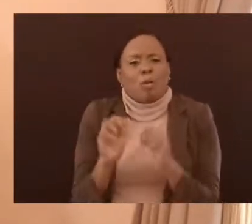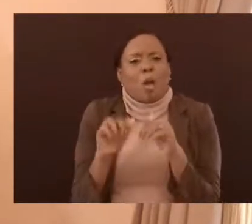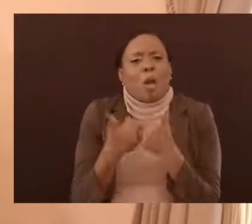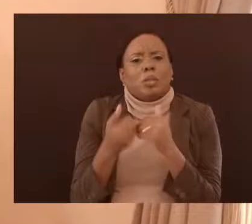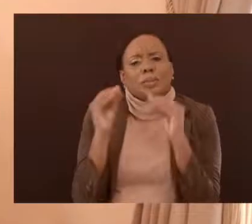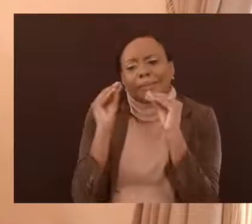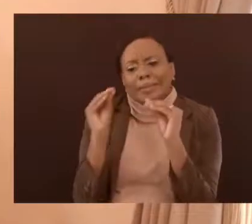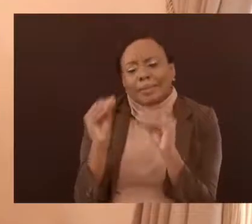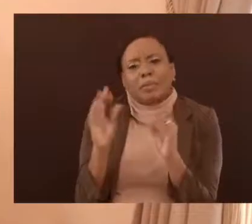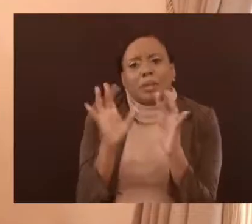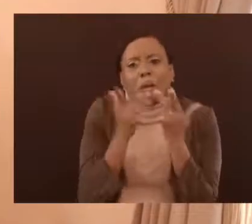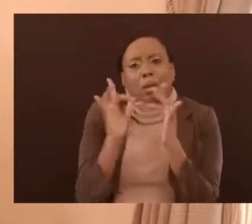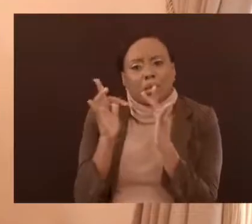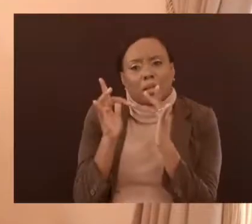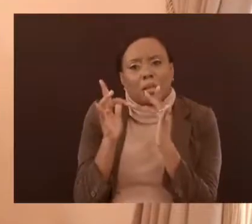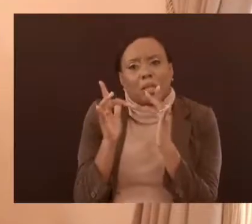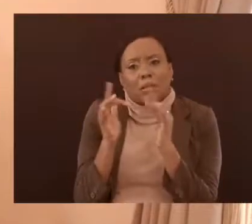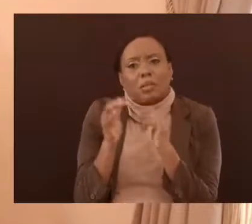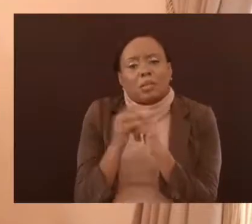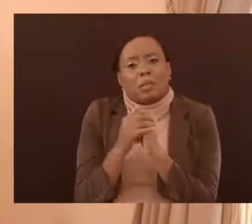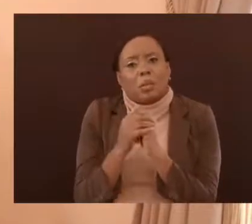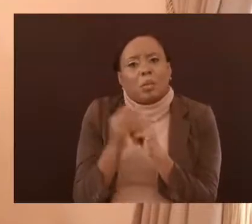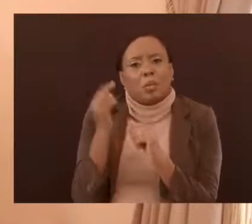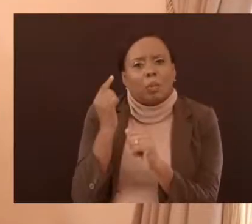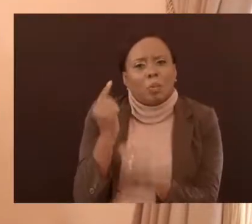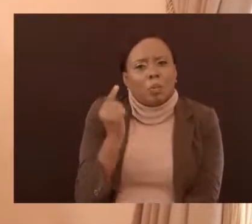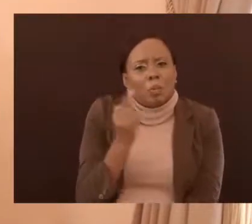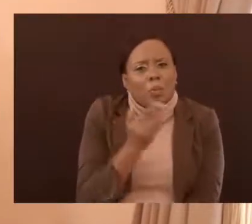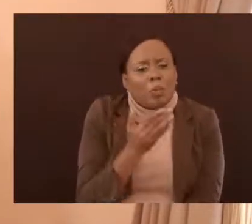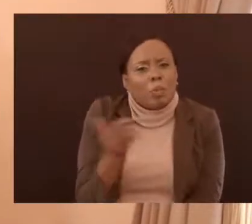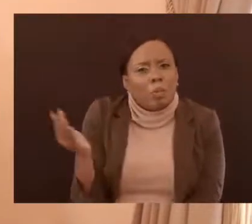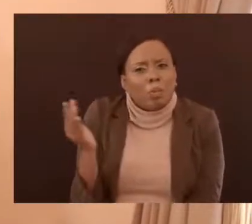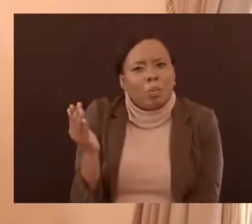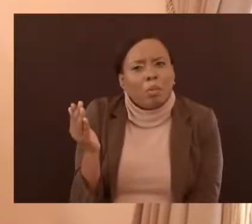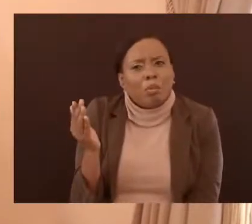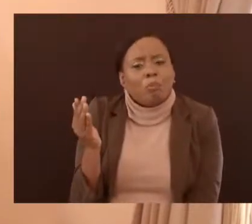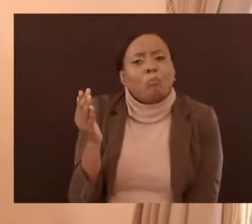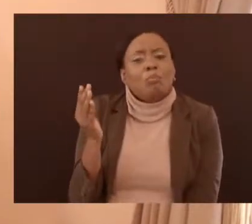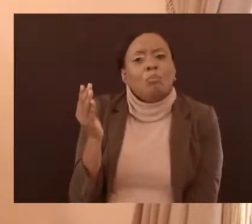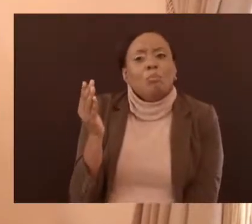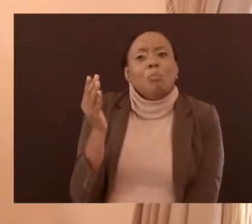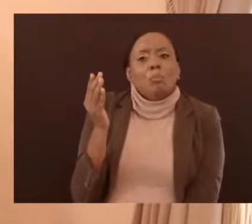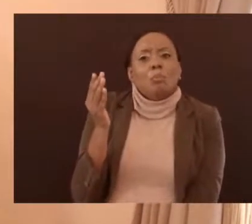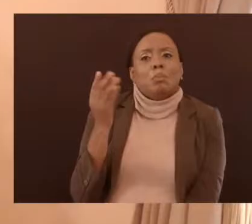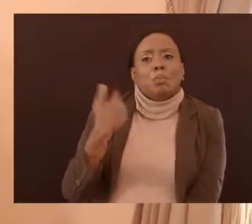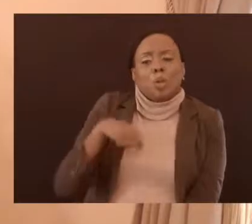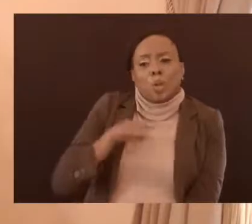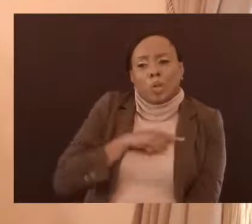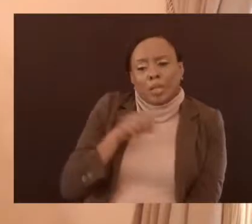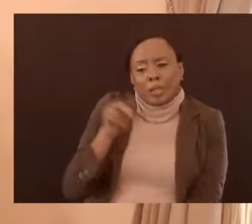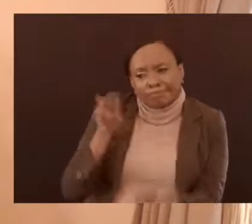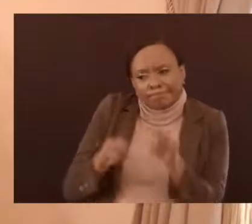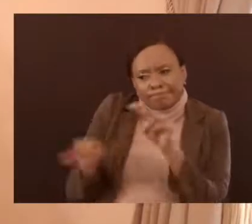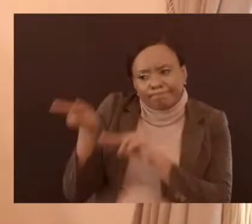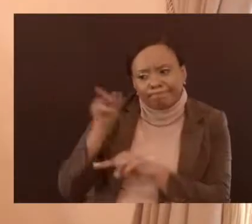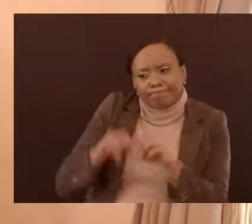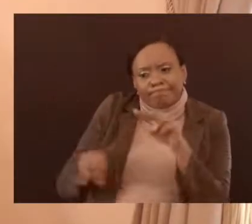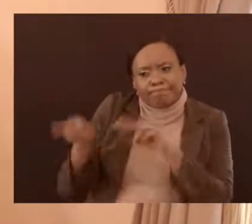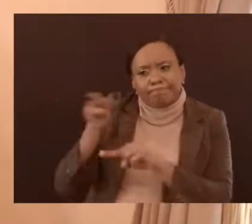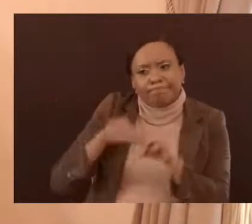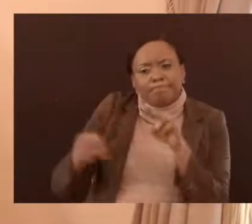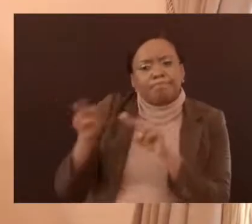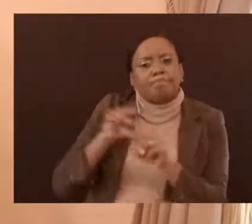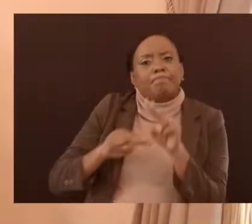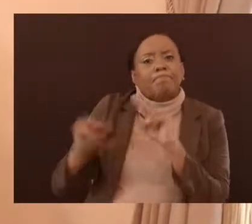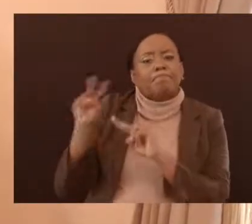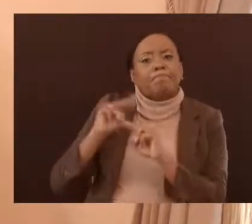the past year, one of the things the ministry has done is that we have done some monitoring to see what is